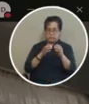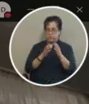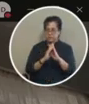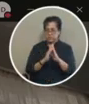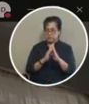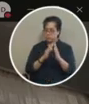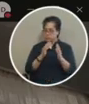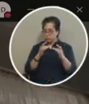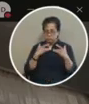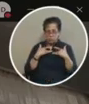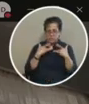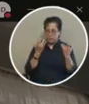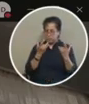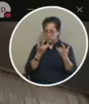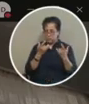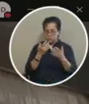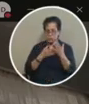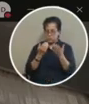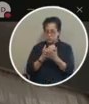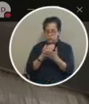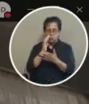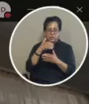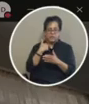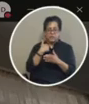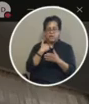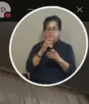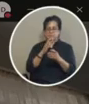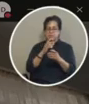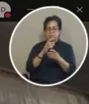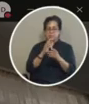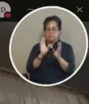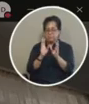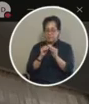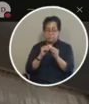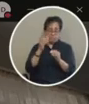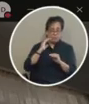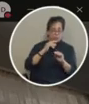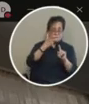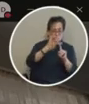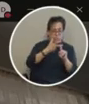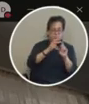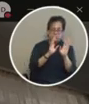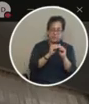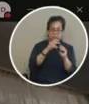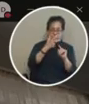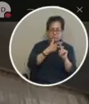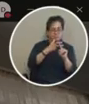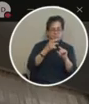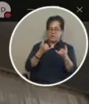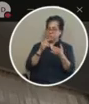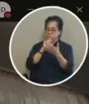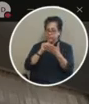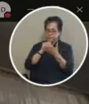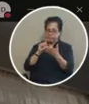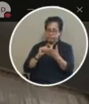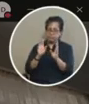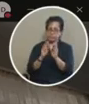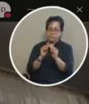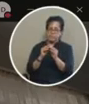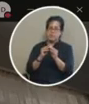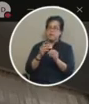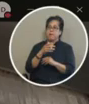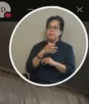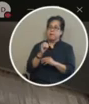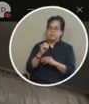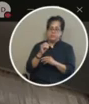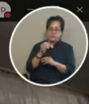about what's happening. We're going to have meetings with them every single week now instead of every month to keep track of this issue. Things